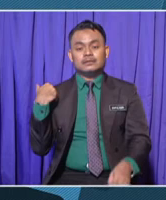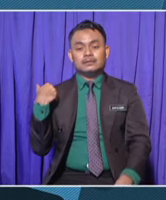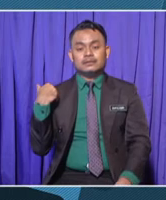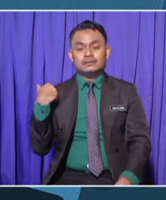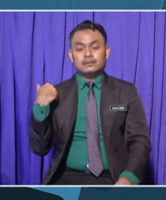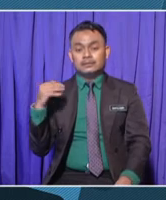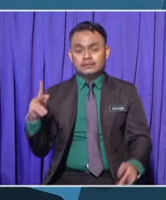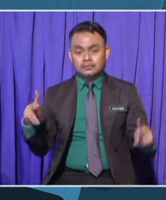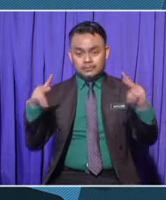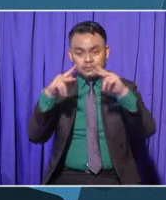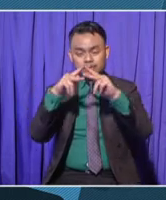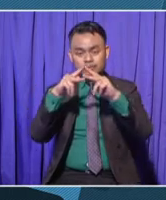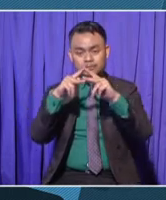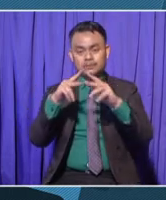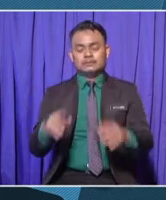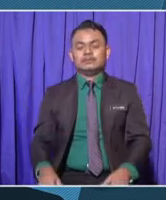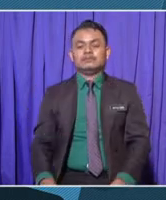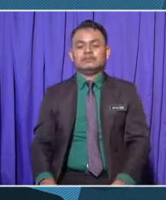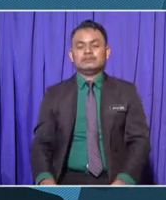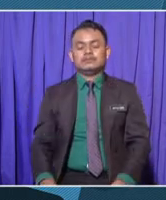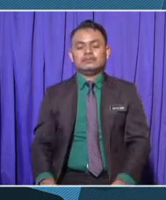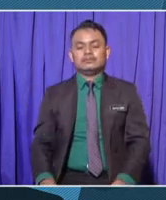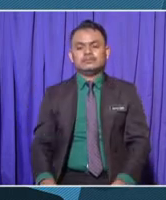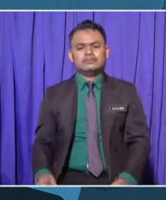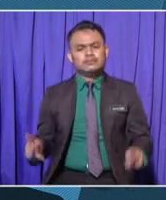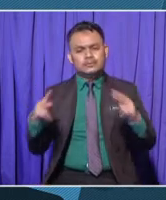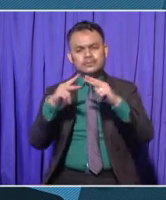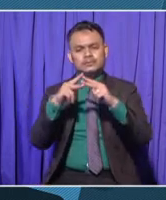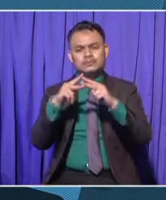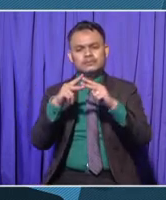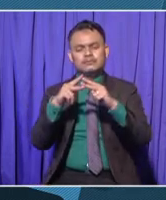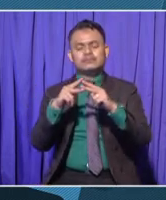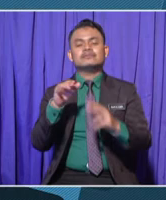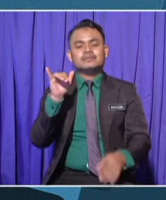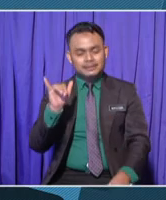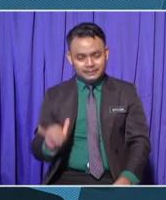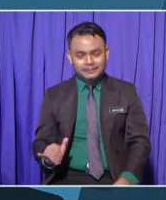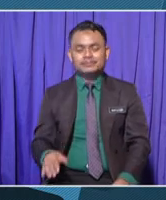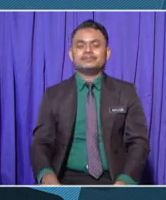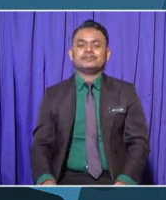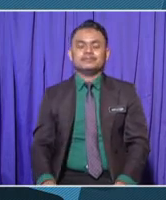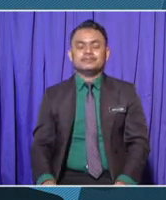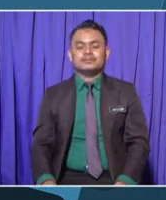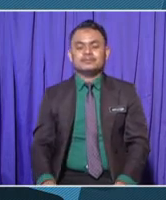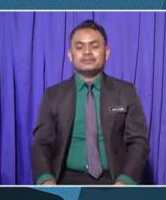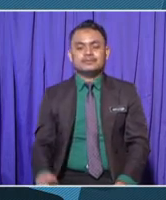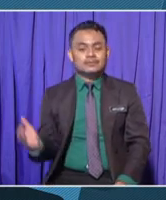both ends. Poles? Yes, Let us see.